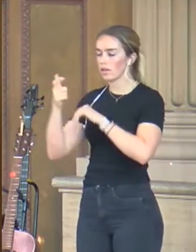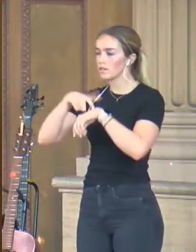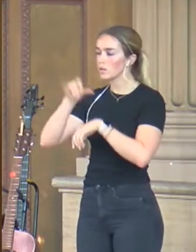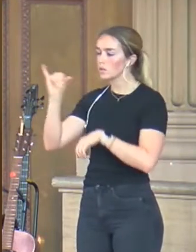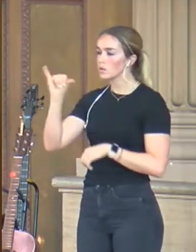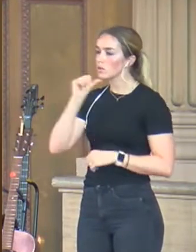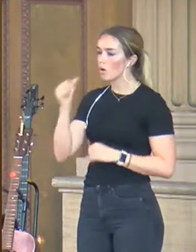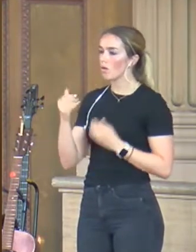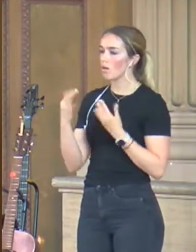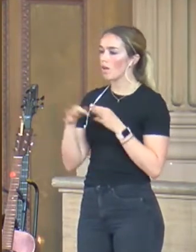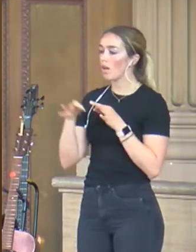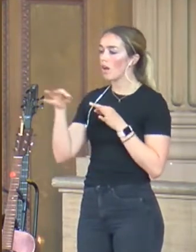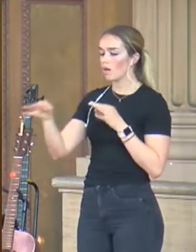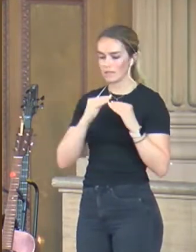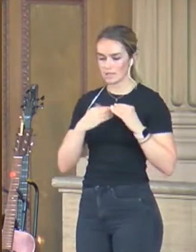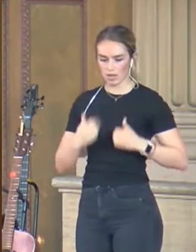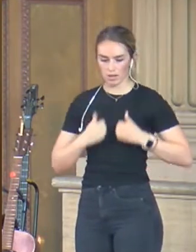Don't wait to be okay first.